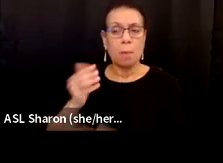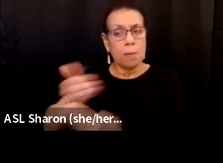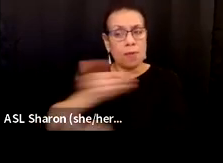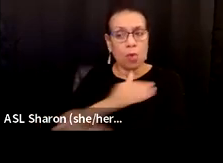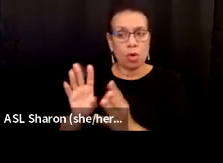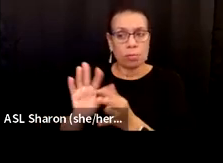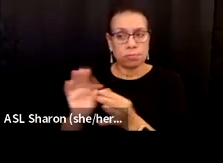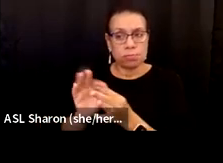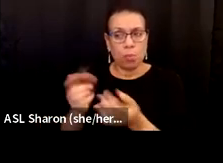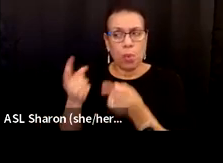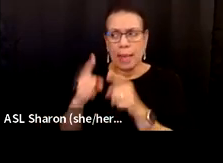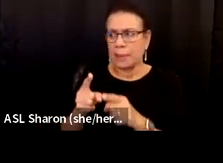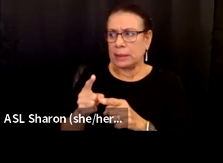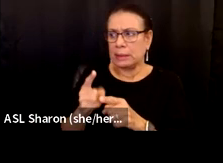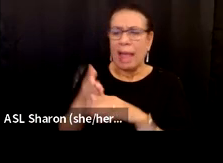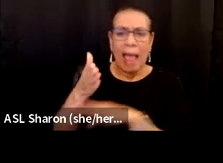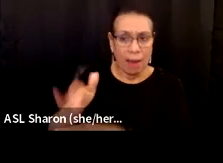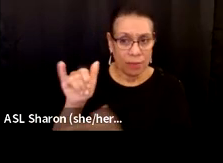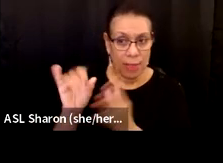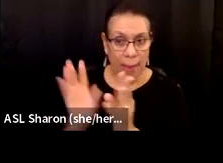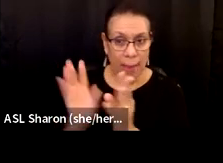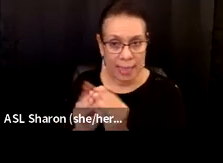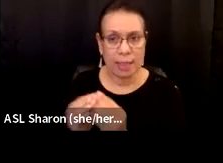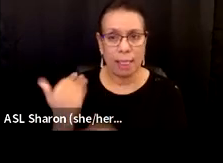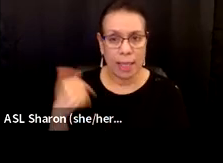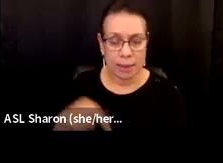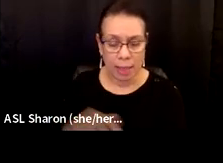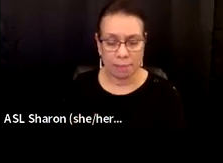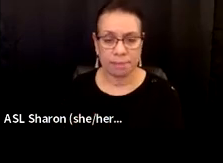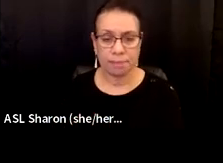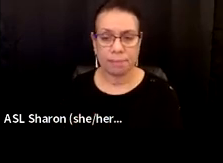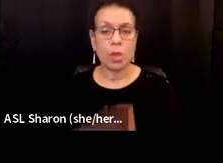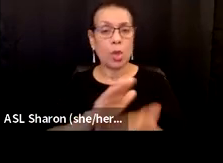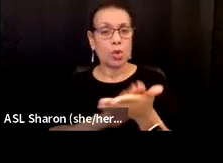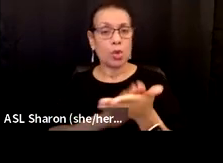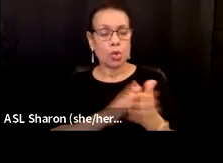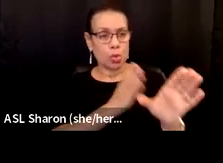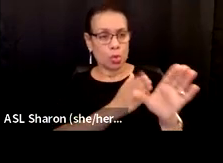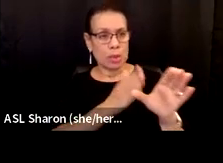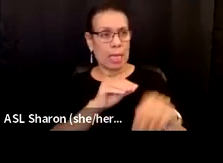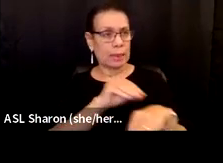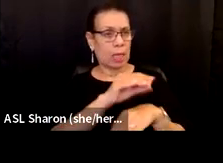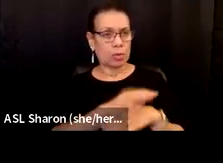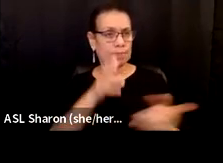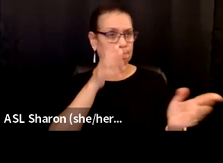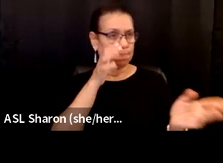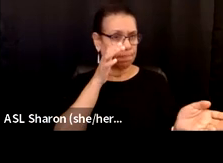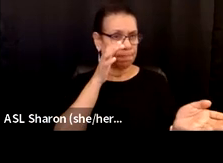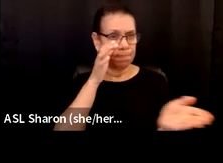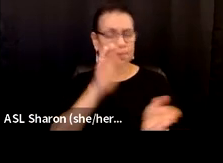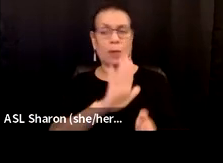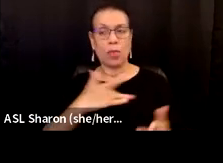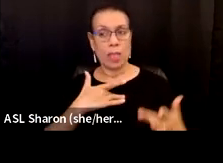that occurred just after the meeting i also met with the school site council to listen to their schools their